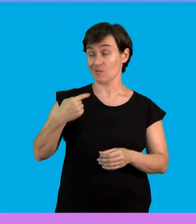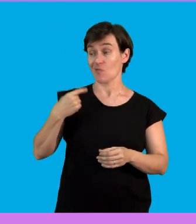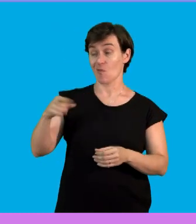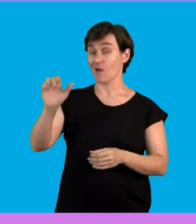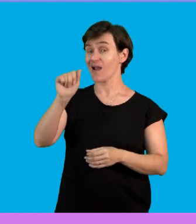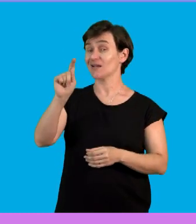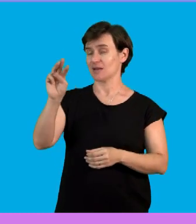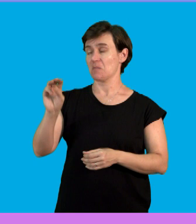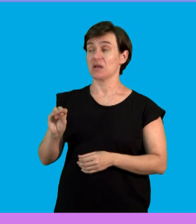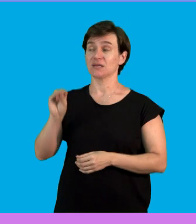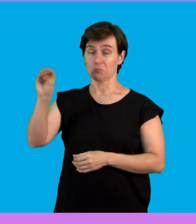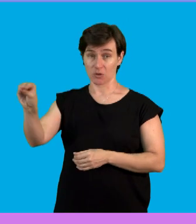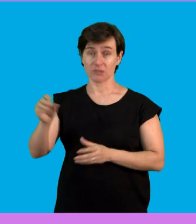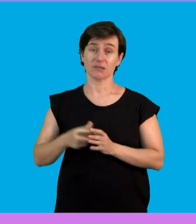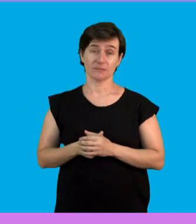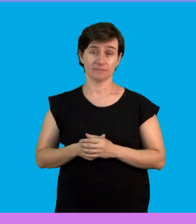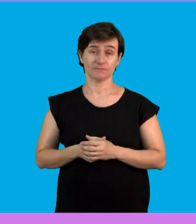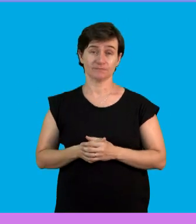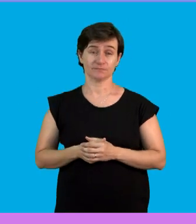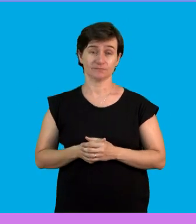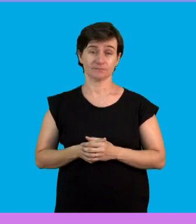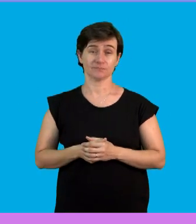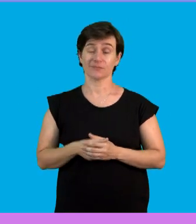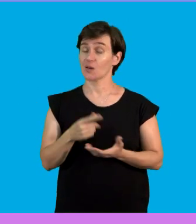I will go to the ATM